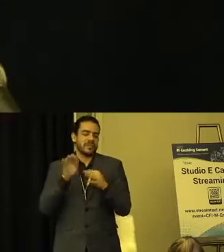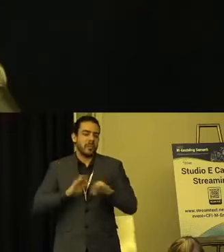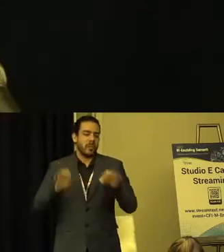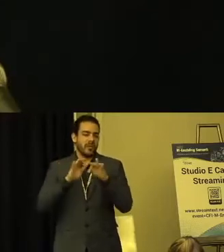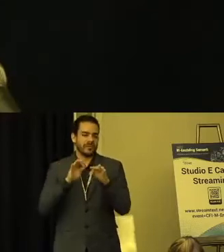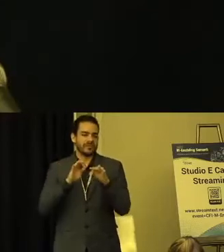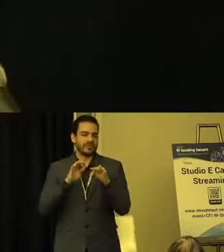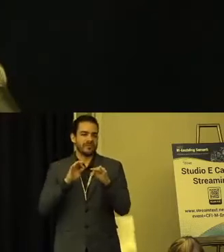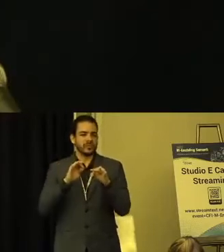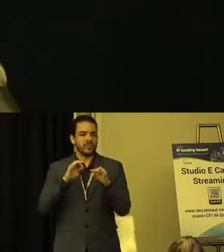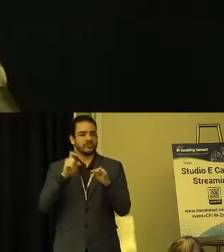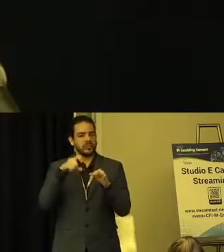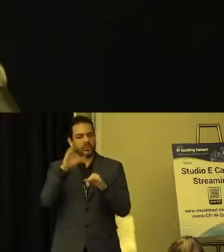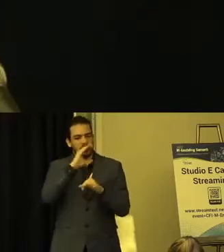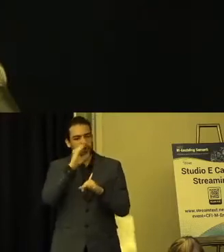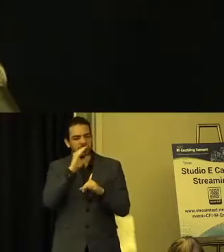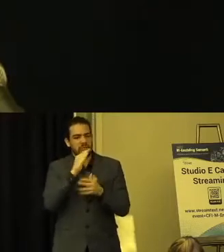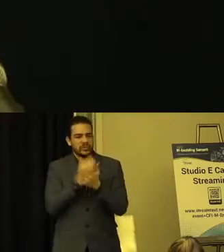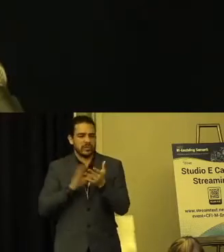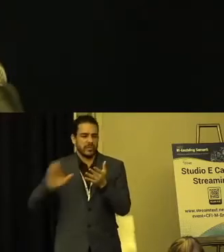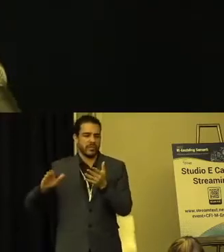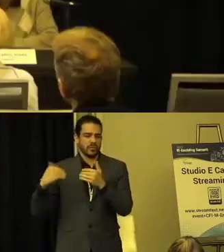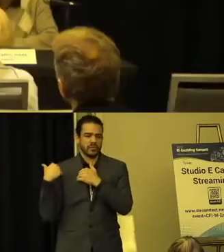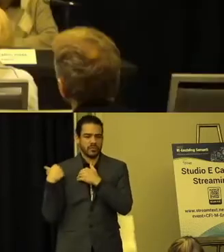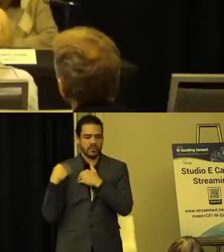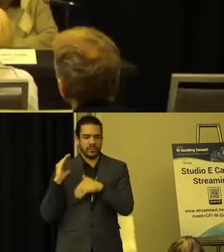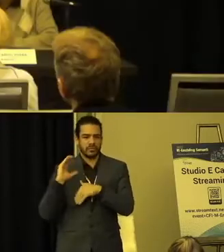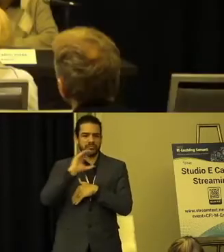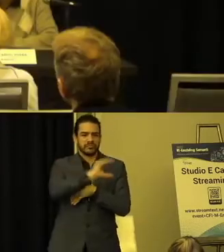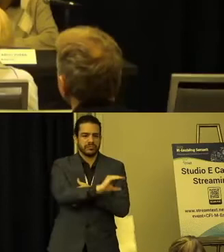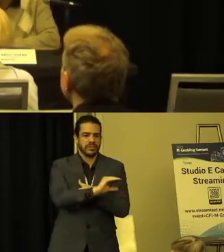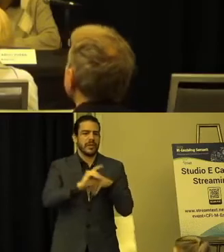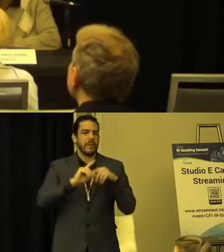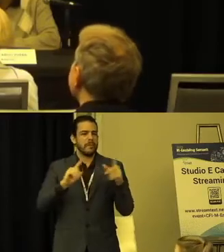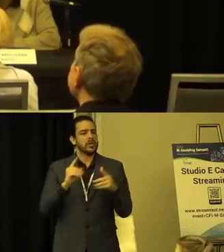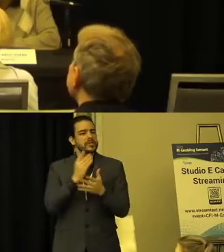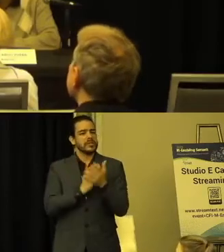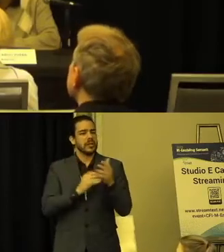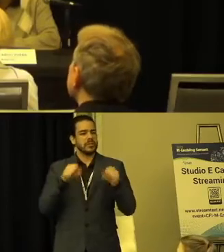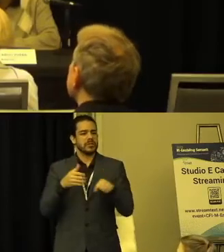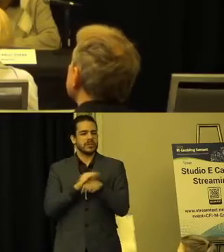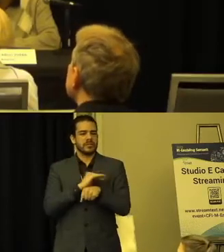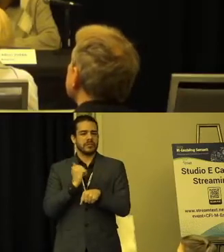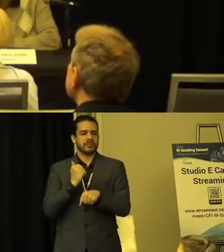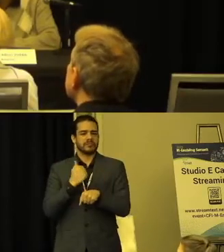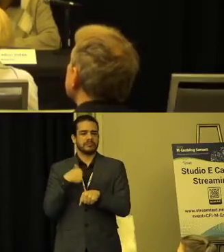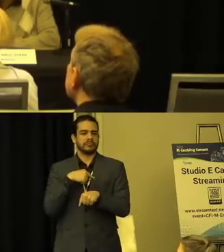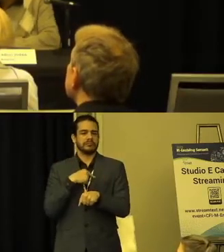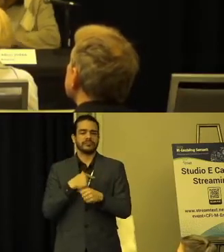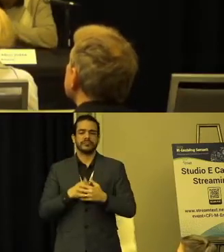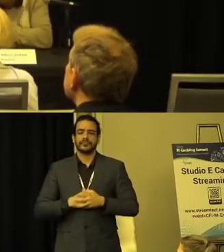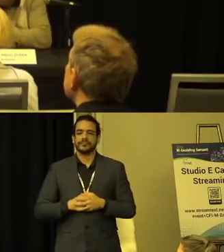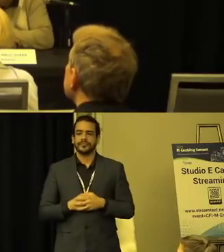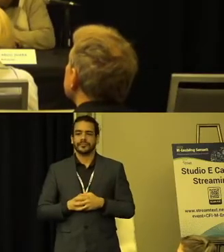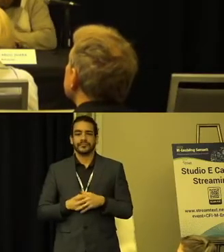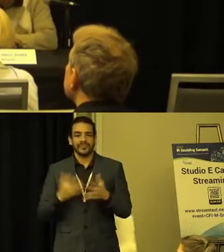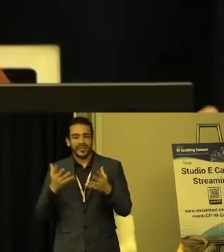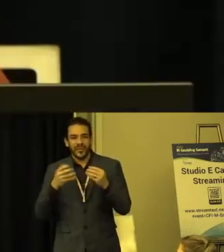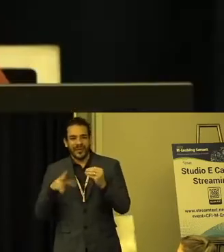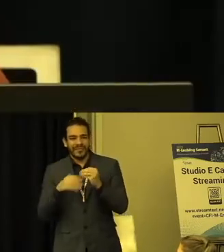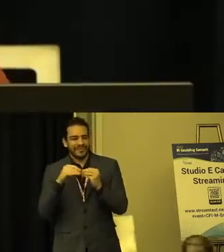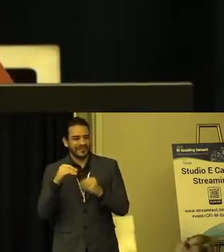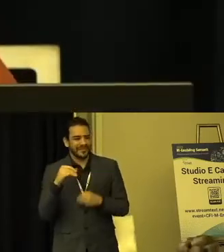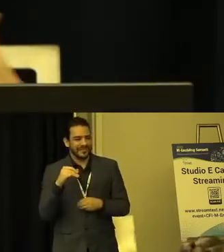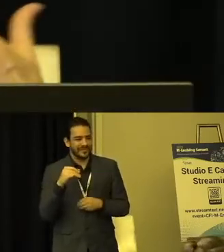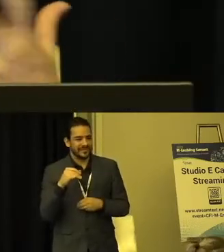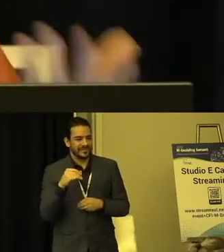cover ourselves. And if I could just add to that, Judy, when I look across a long span